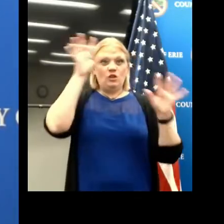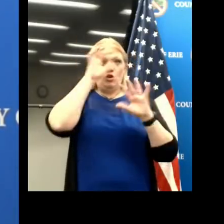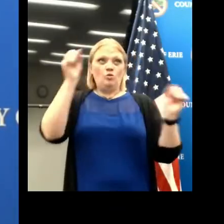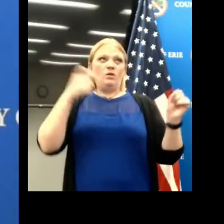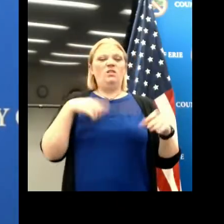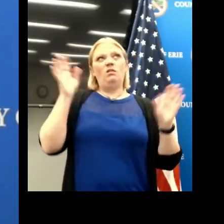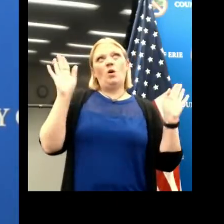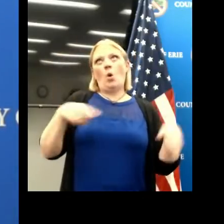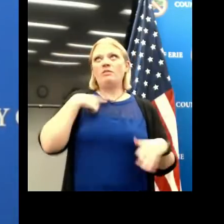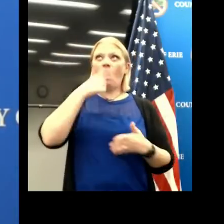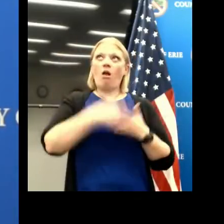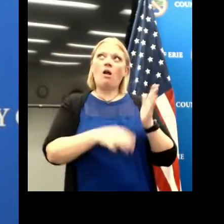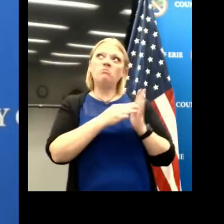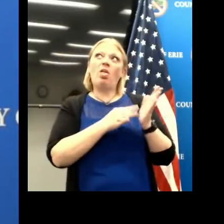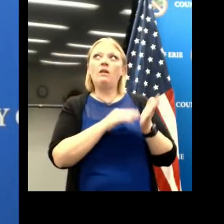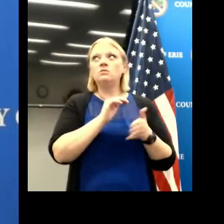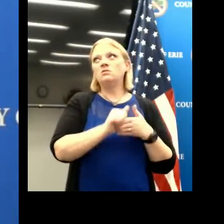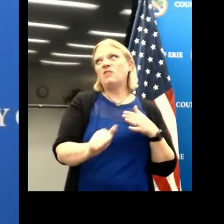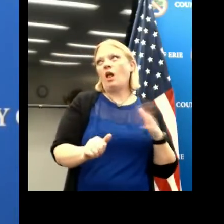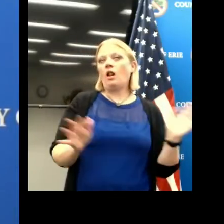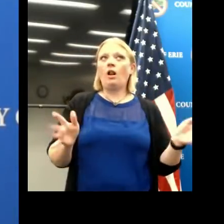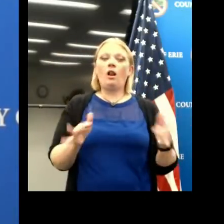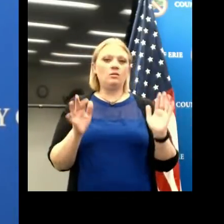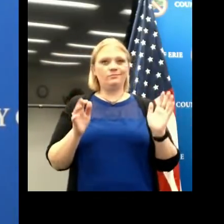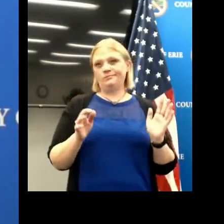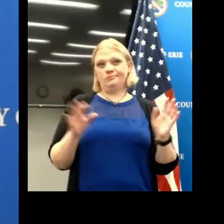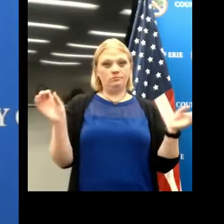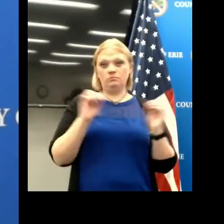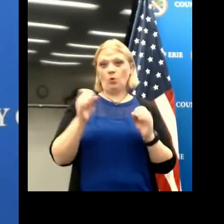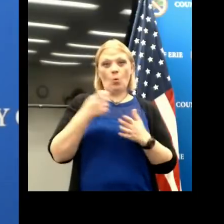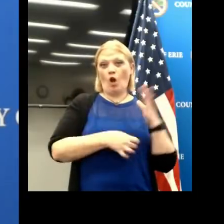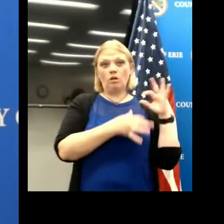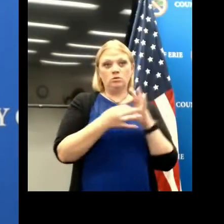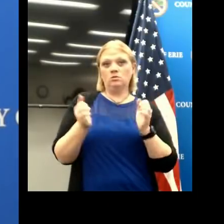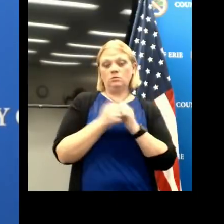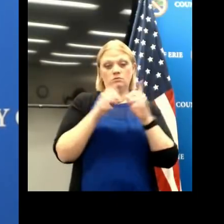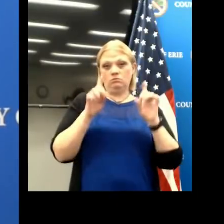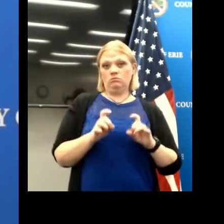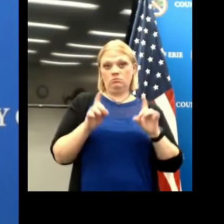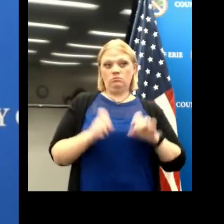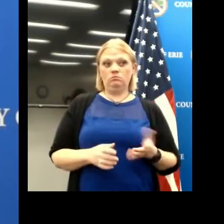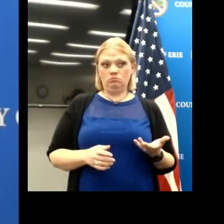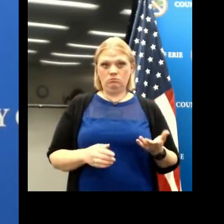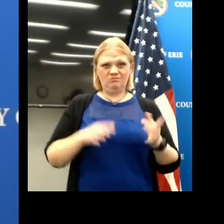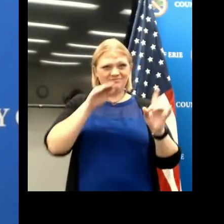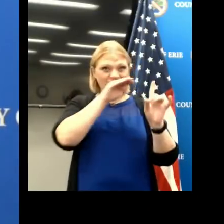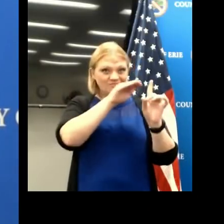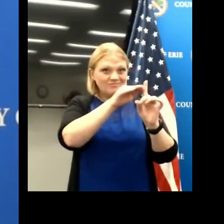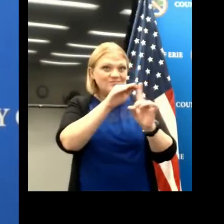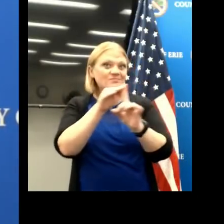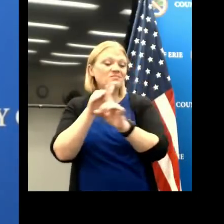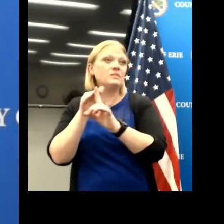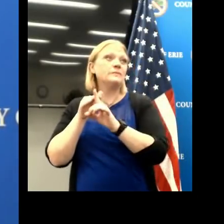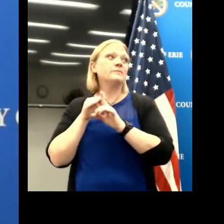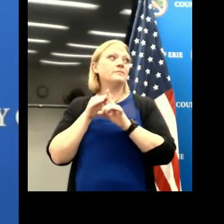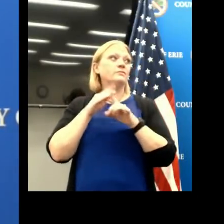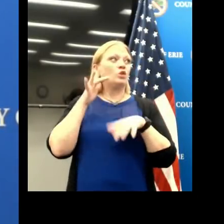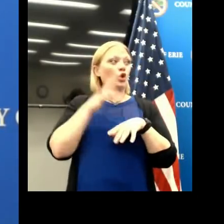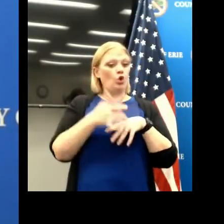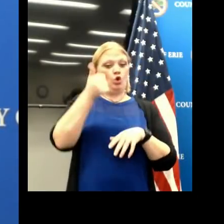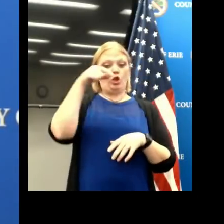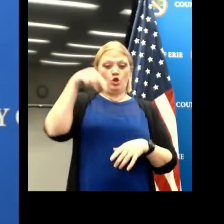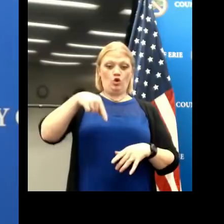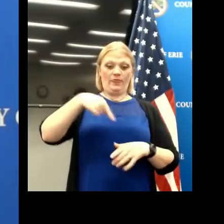saying this is going to cost us millions of dollars, there should be no cost associated with the tests. And I want to remind everybody, earlier this